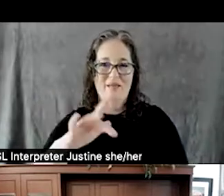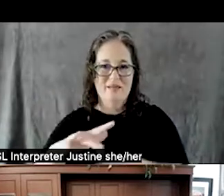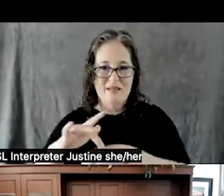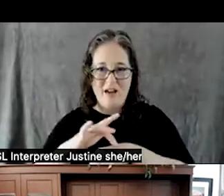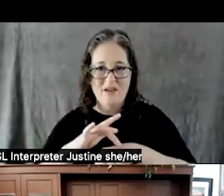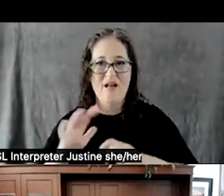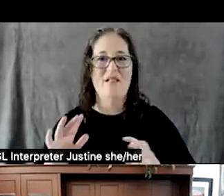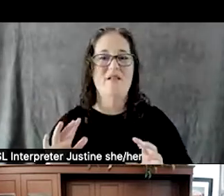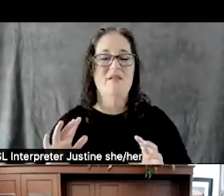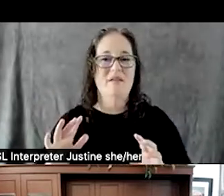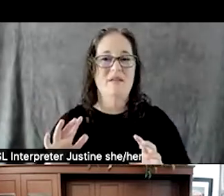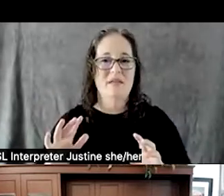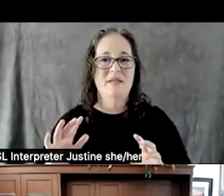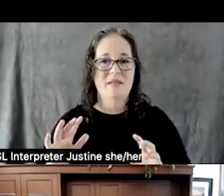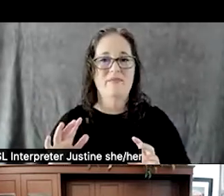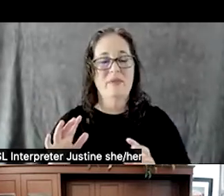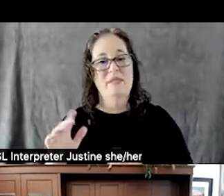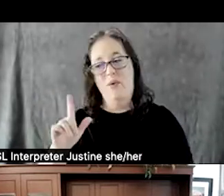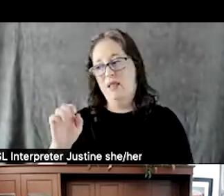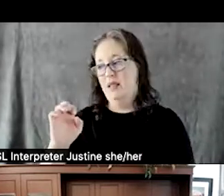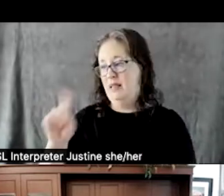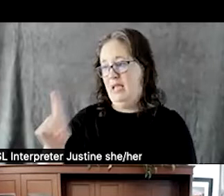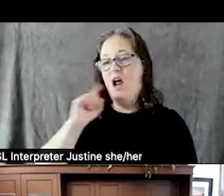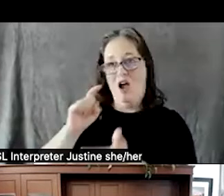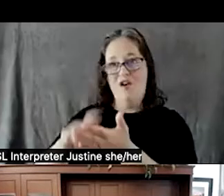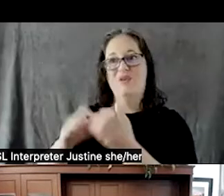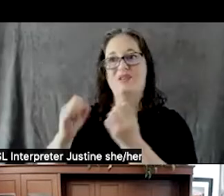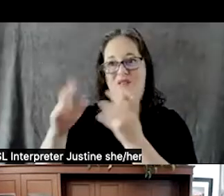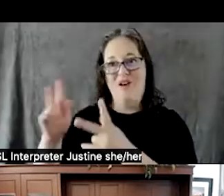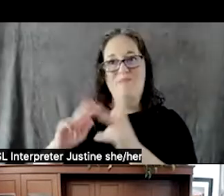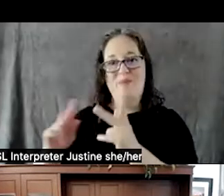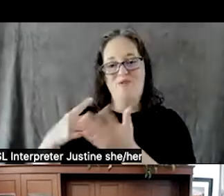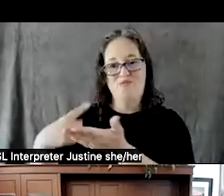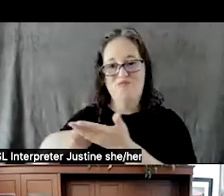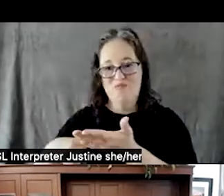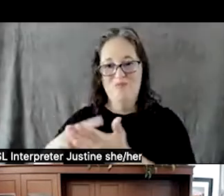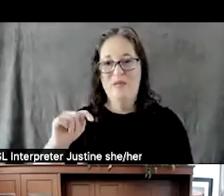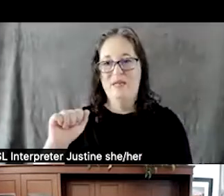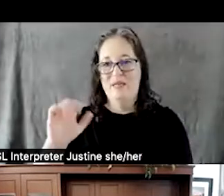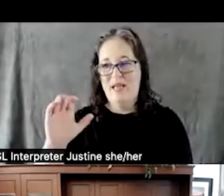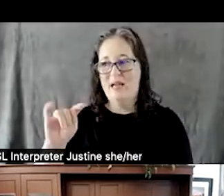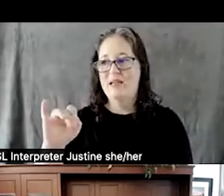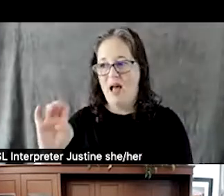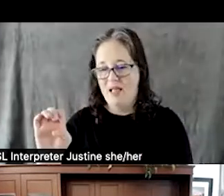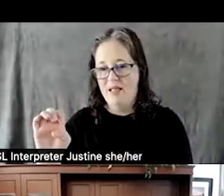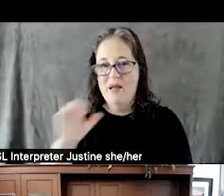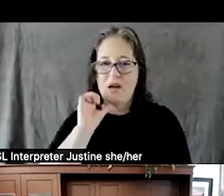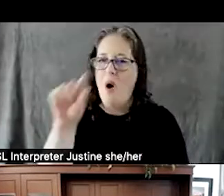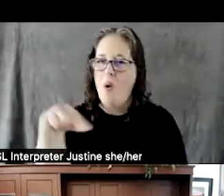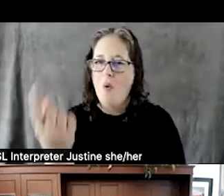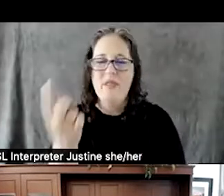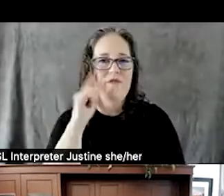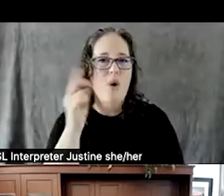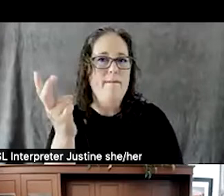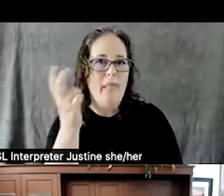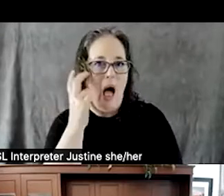were about the experience of tactiles. And one thing I learned is it's not only for people who are blind or who have trouble hearing,